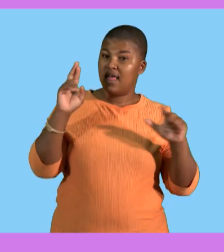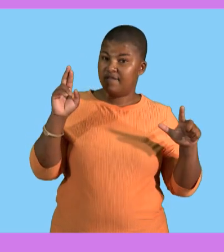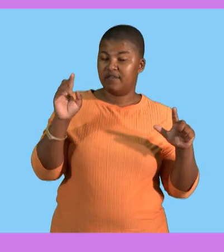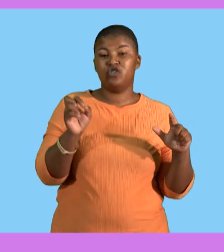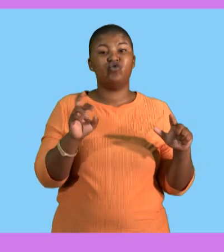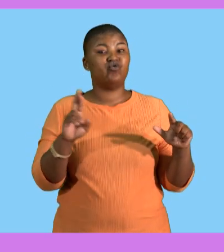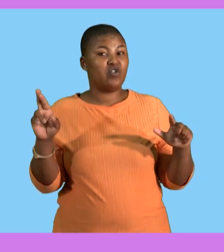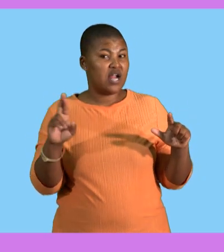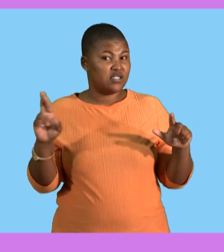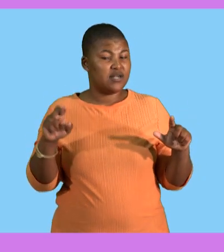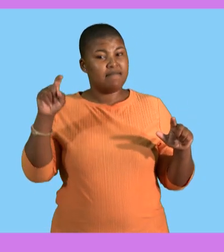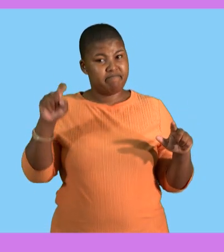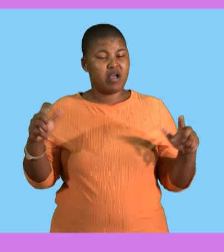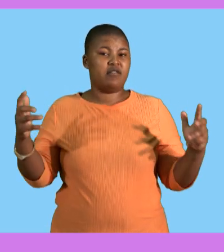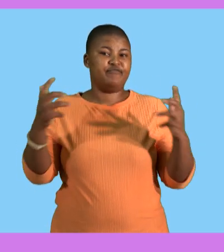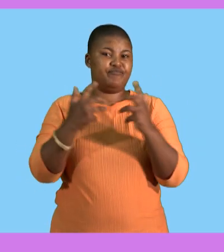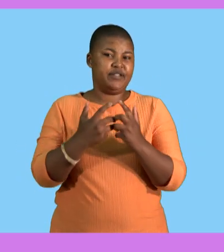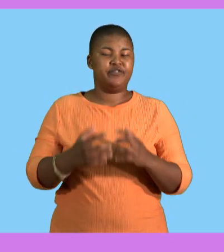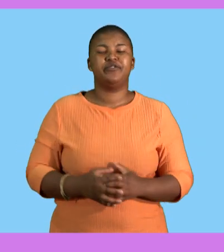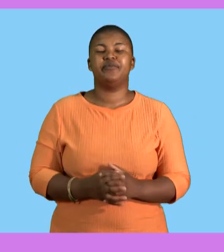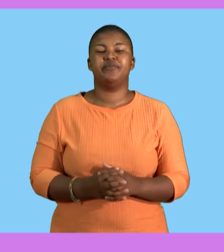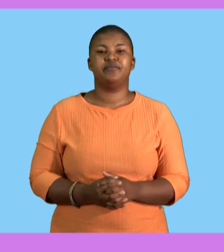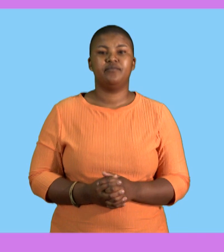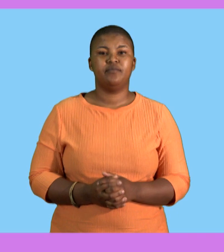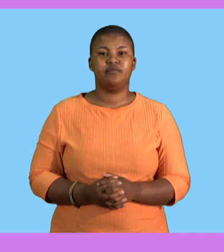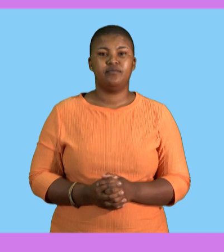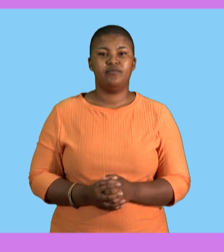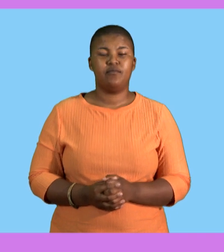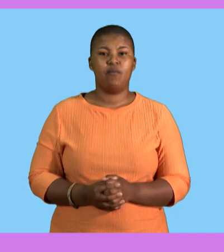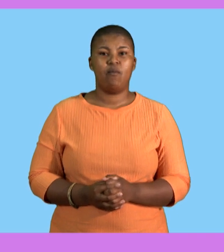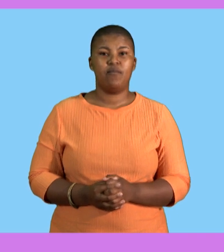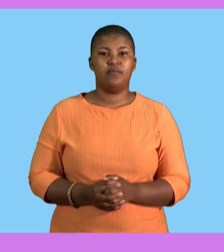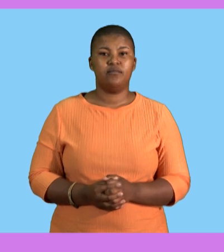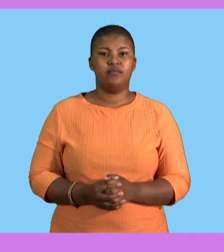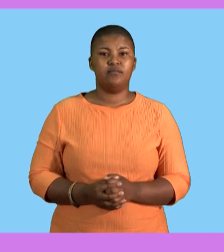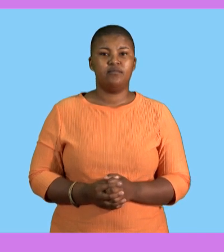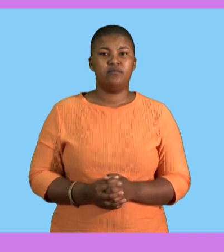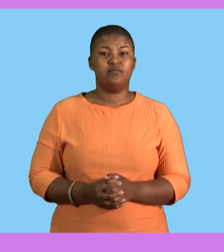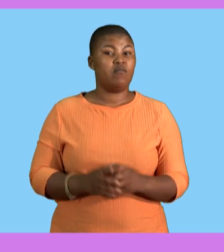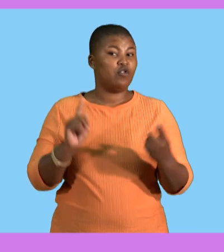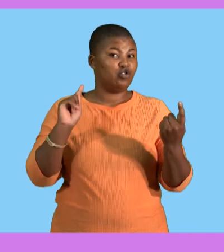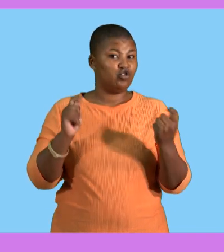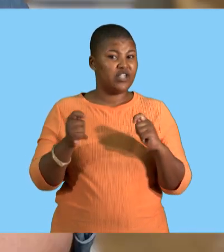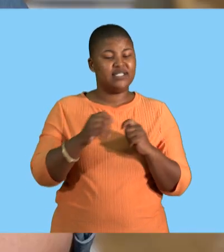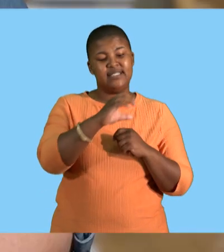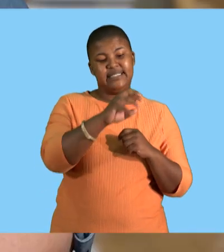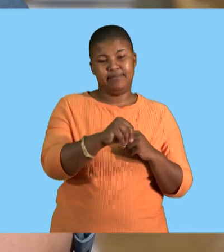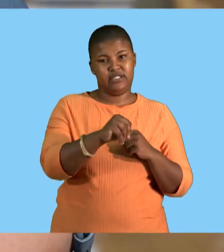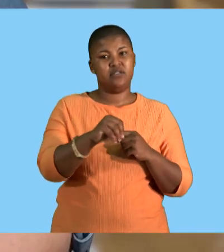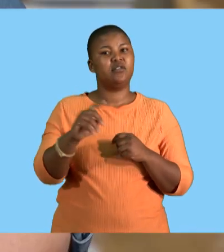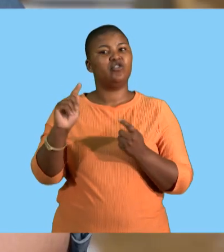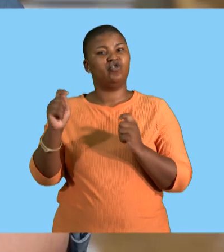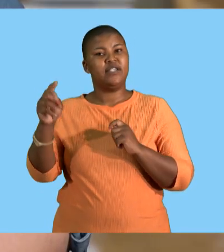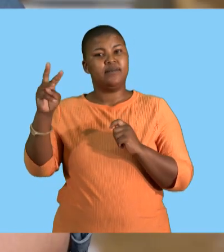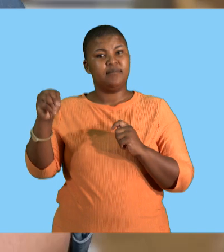scale needs to be the same thing, the same units. So there is a conversion needed. Let's keep the